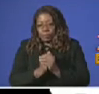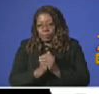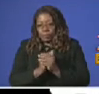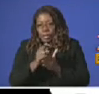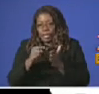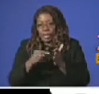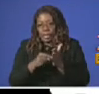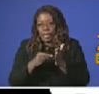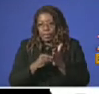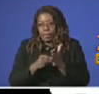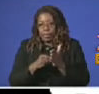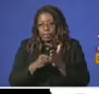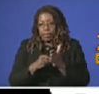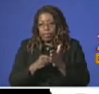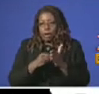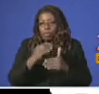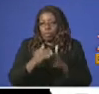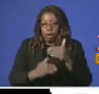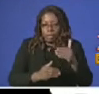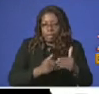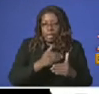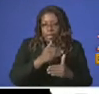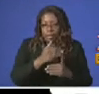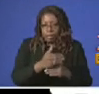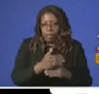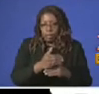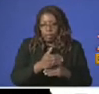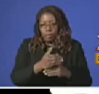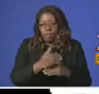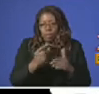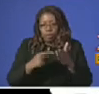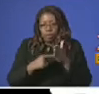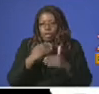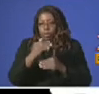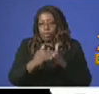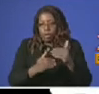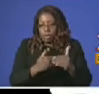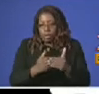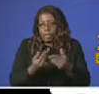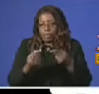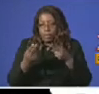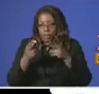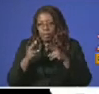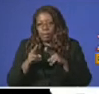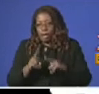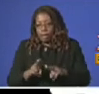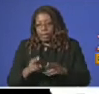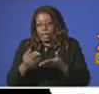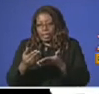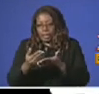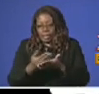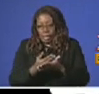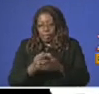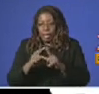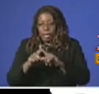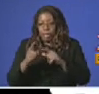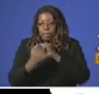This implementation process is a measure of the meticulous process that has been taking place in some countries